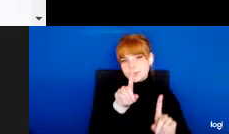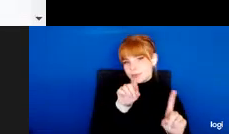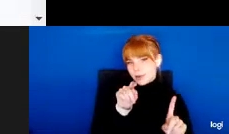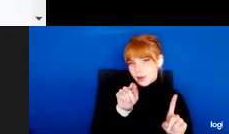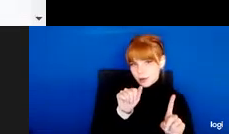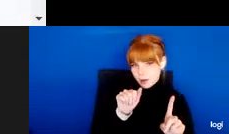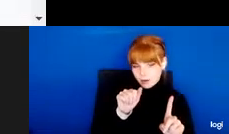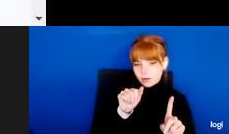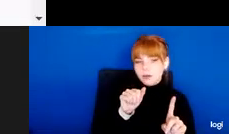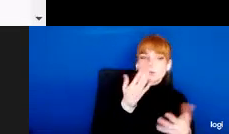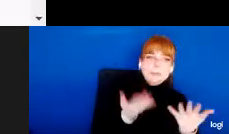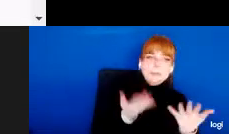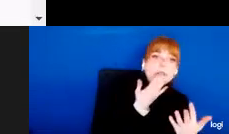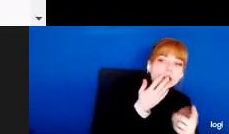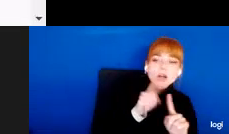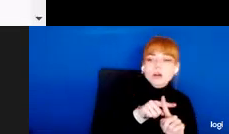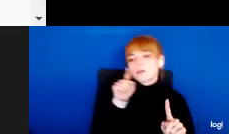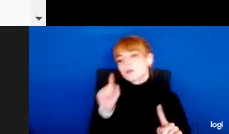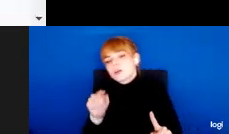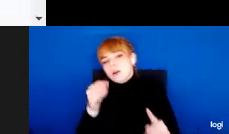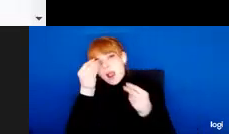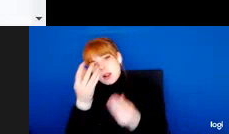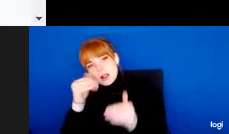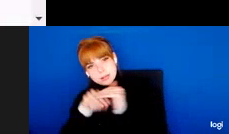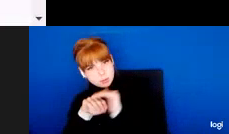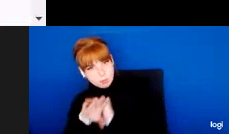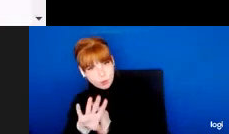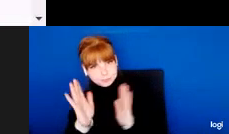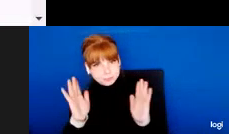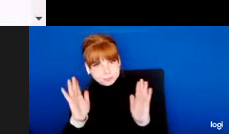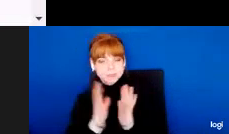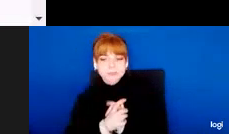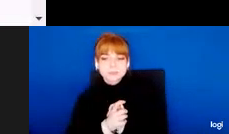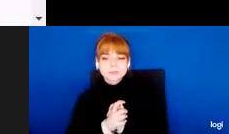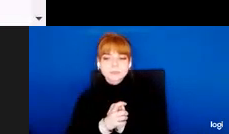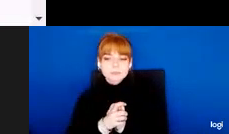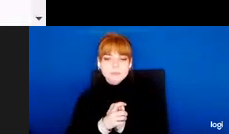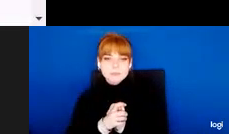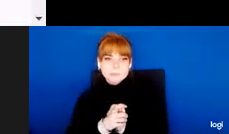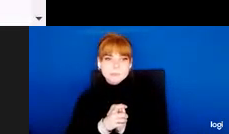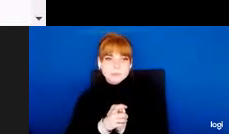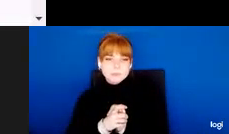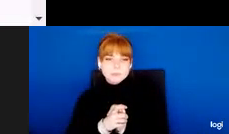accessible view of the same information for somebody who has difficulty with contrast or color.